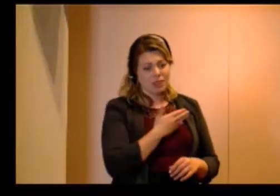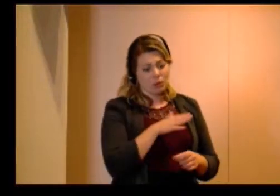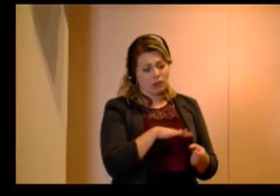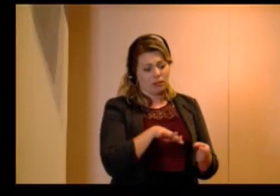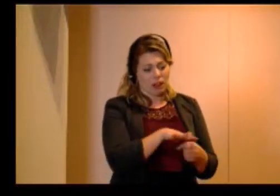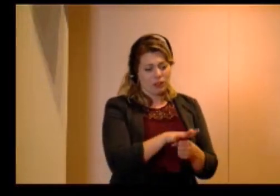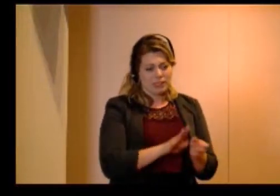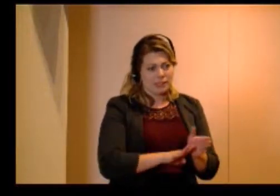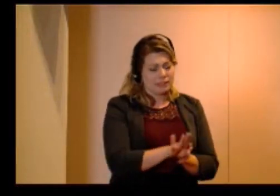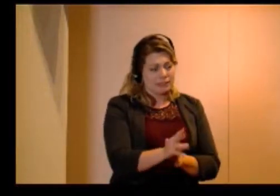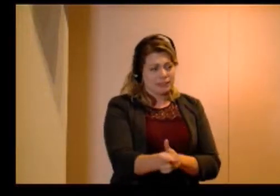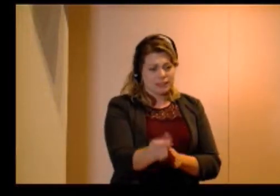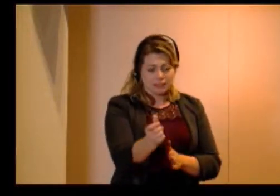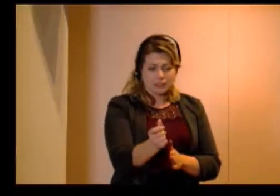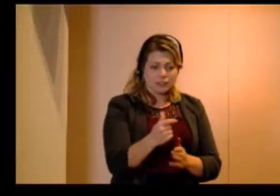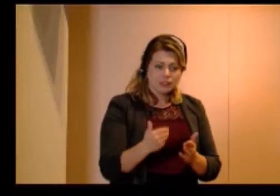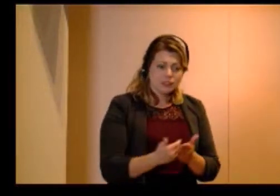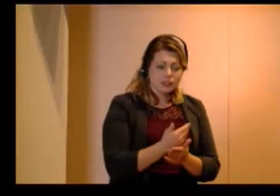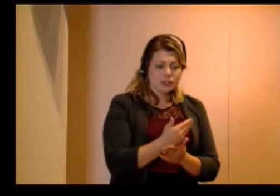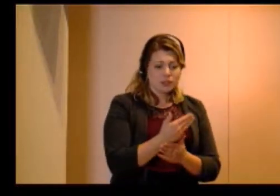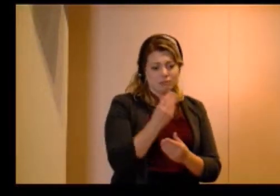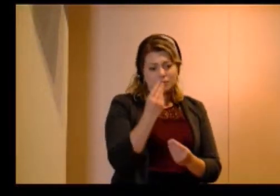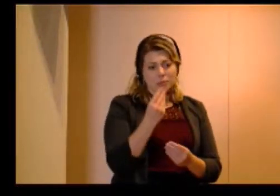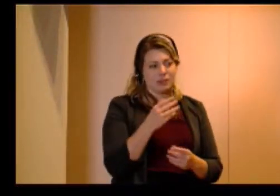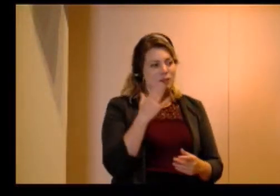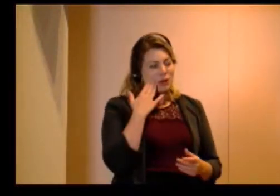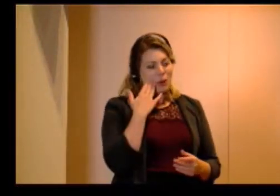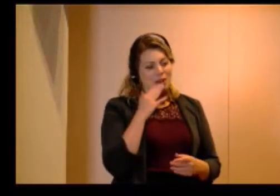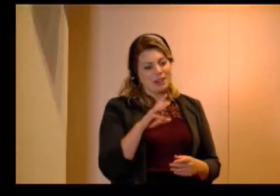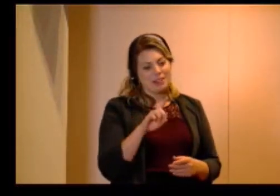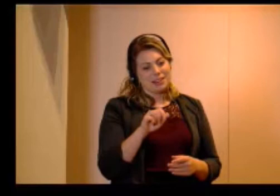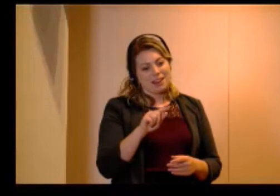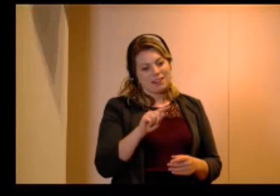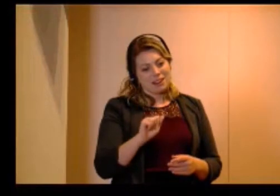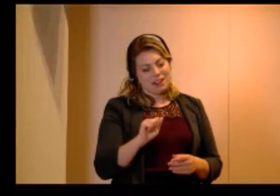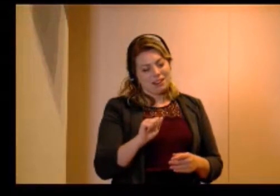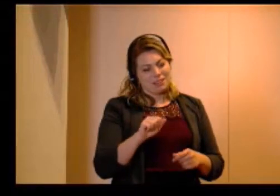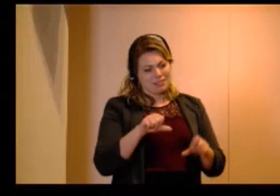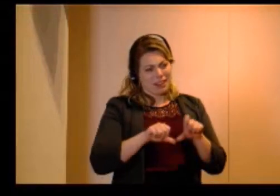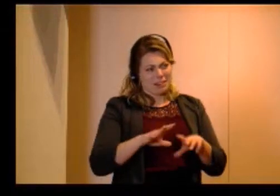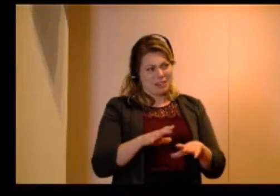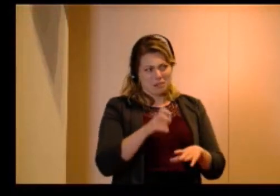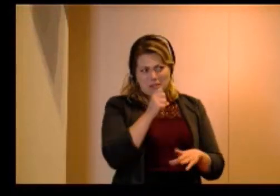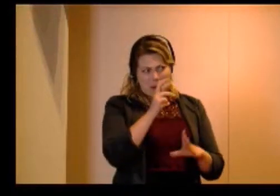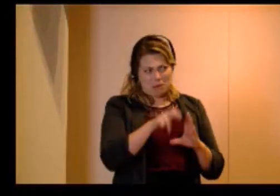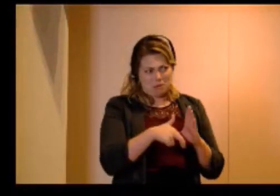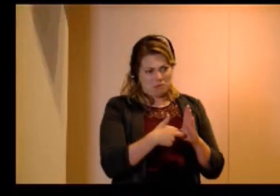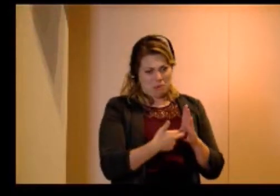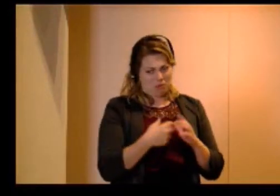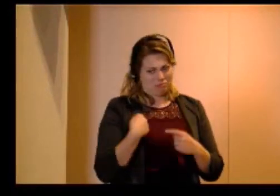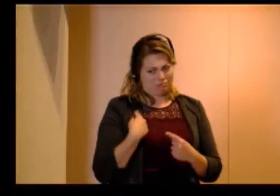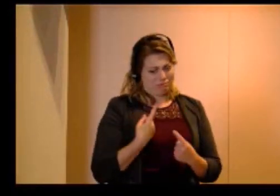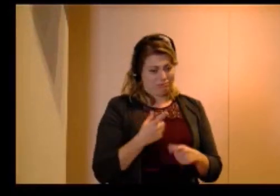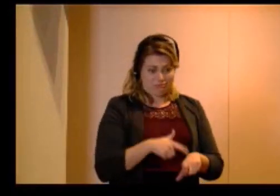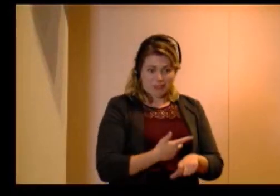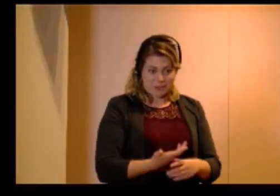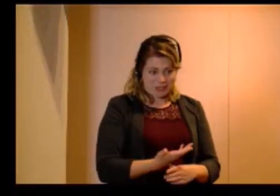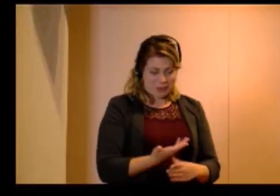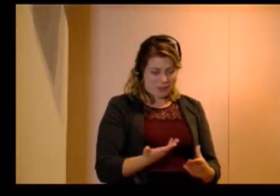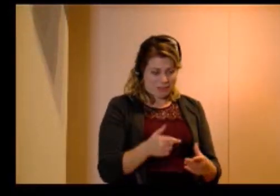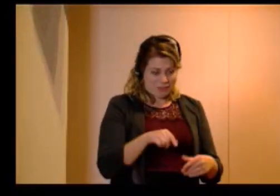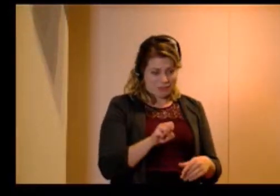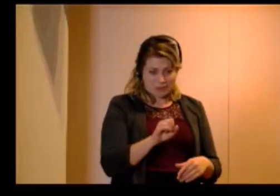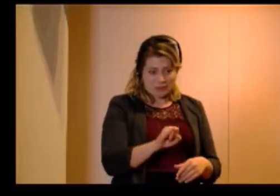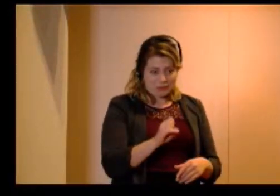it's new. Data scientist probably wasn't a role for that long within the Smithsonian, and I'm sure that you're on the